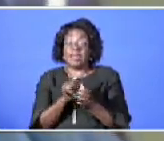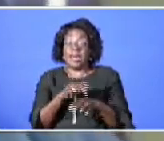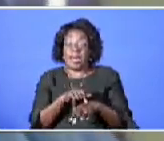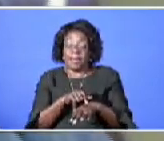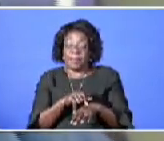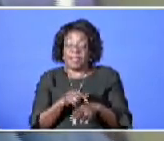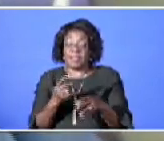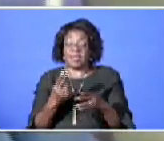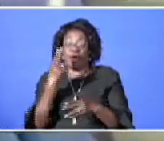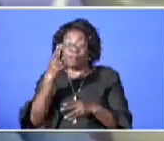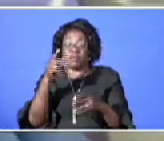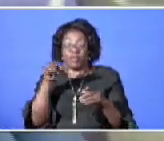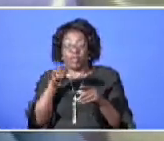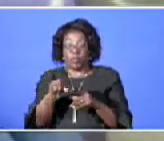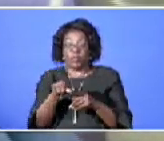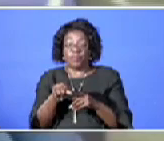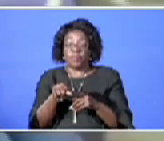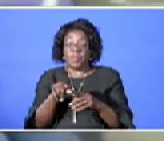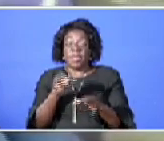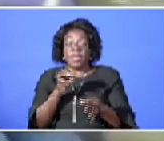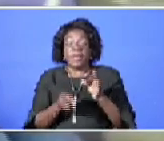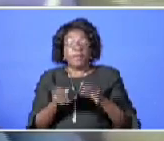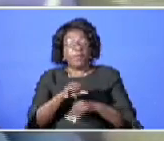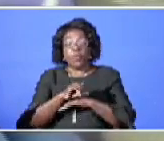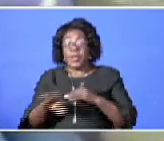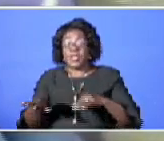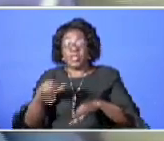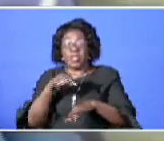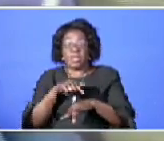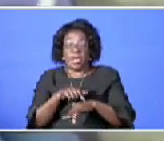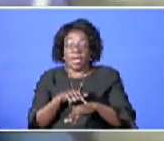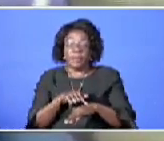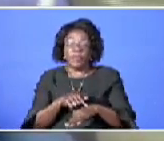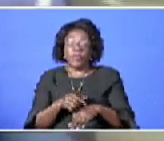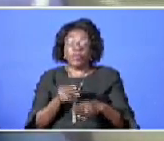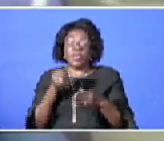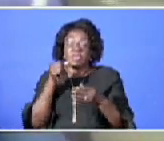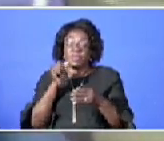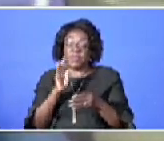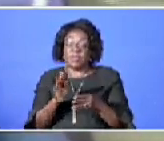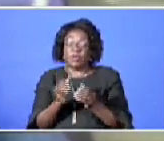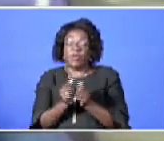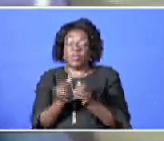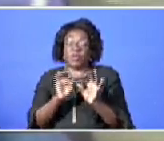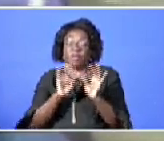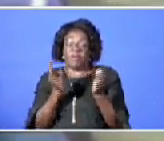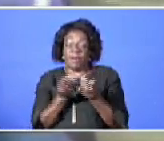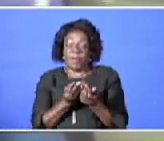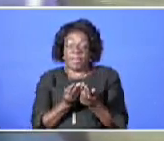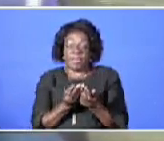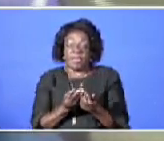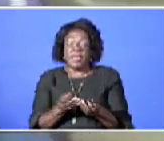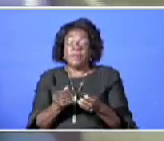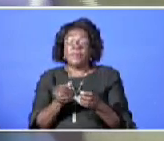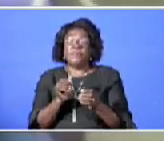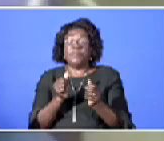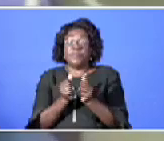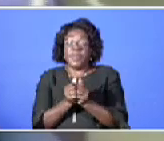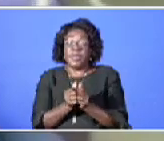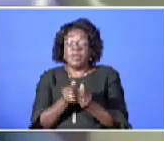or you could invest that time. Of course, it gives an opportunity to spend more time with family. It gives an opportunity to spend more time with